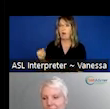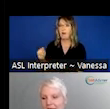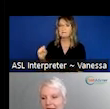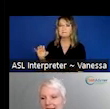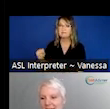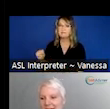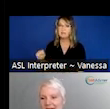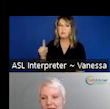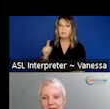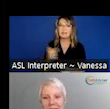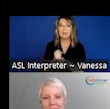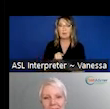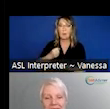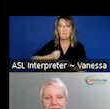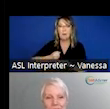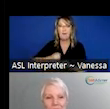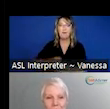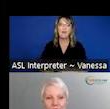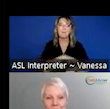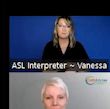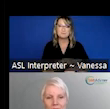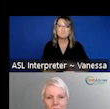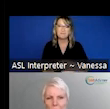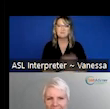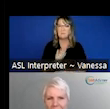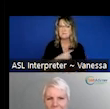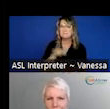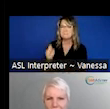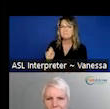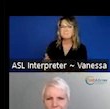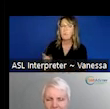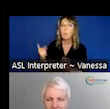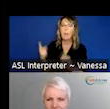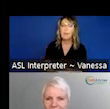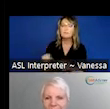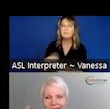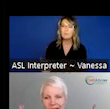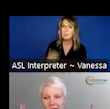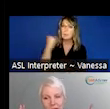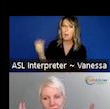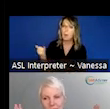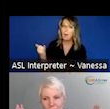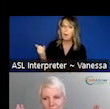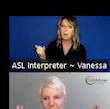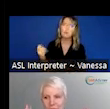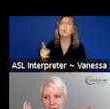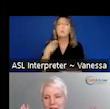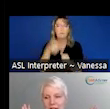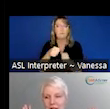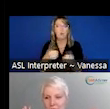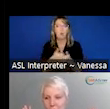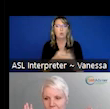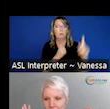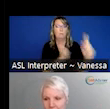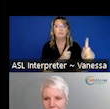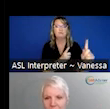wristband. So let me read you the question. What happens when you call? Again, remember our new mission, we're really taking